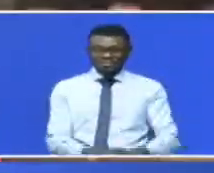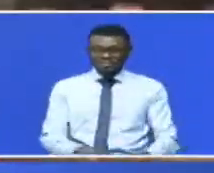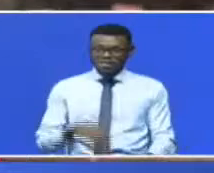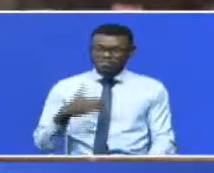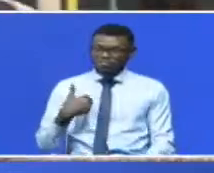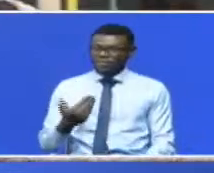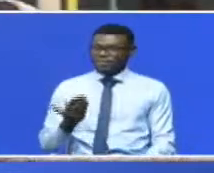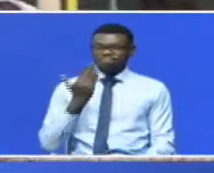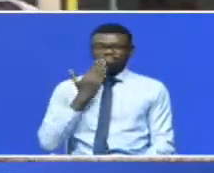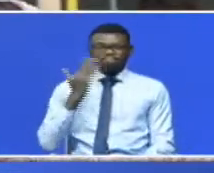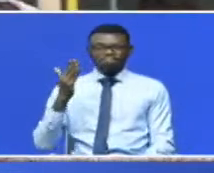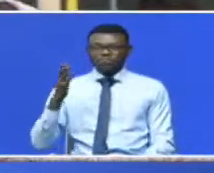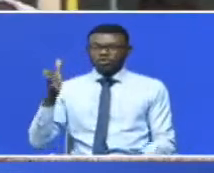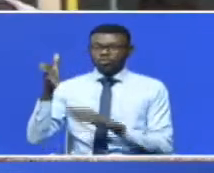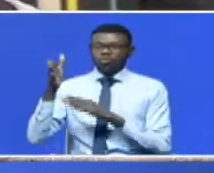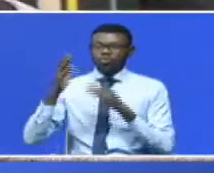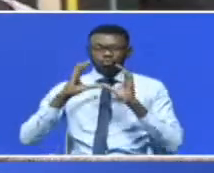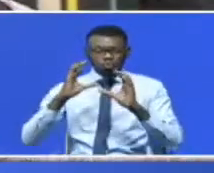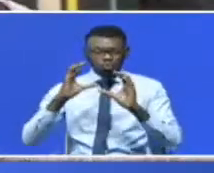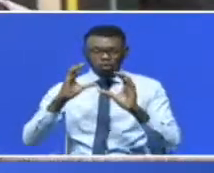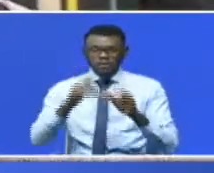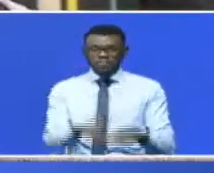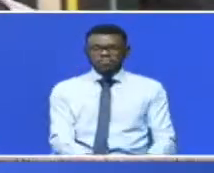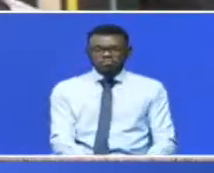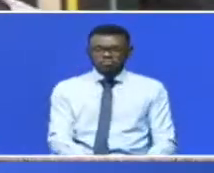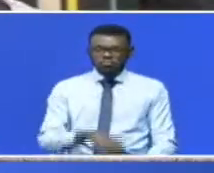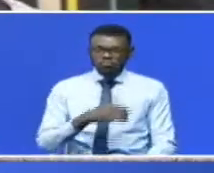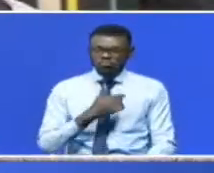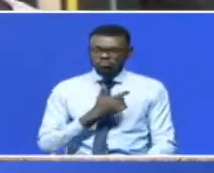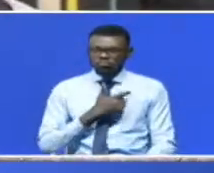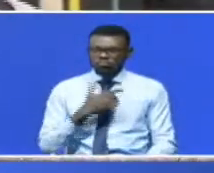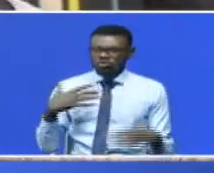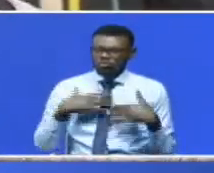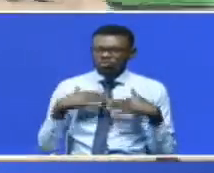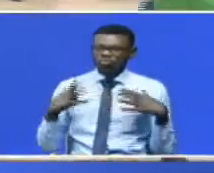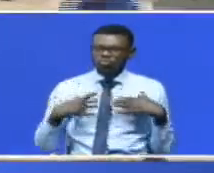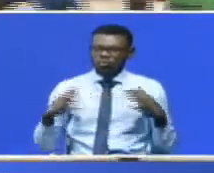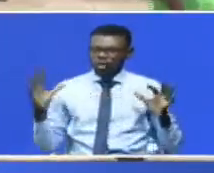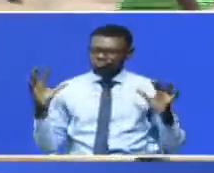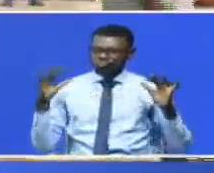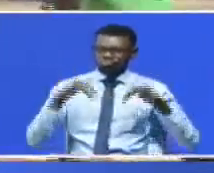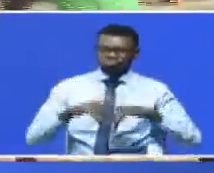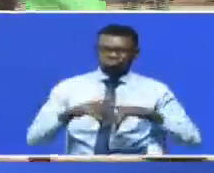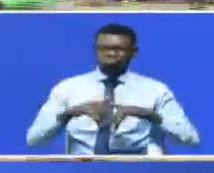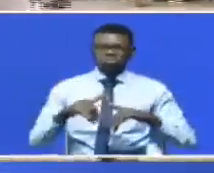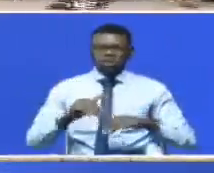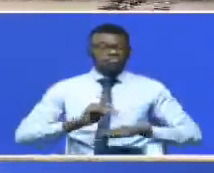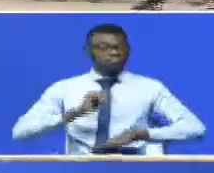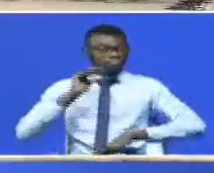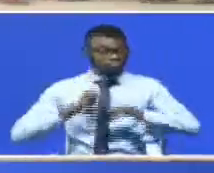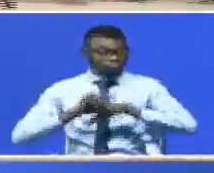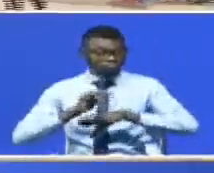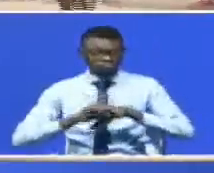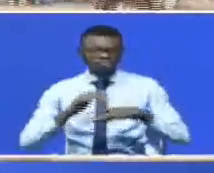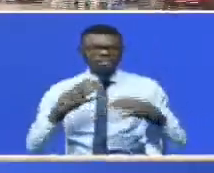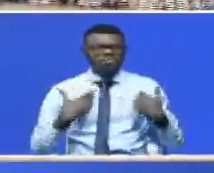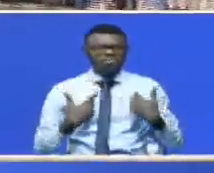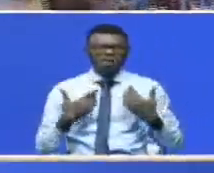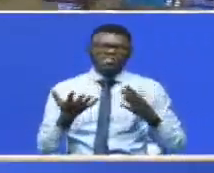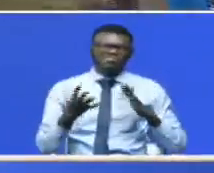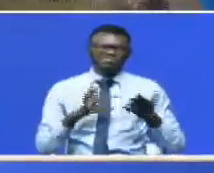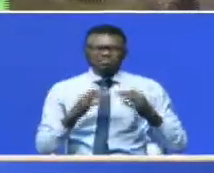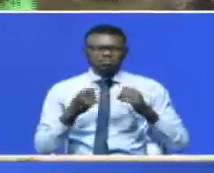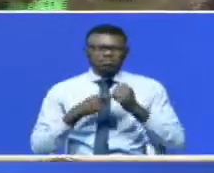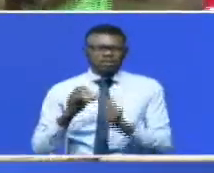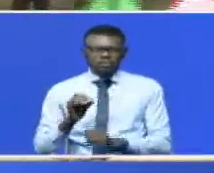Nashukuru coaches. I didn't expect that big of a turnout, but the turnout was good. I think it was upwards of 60 people.